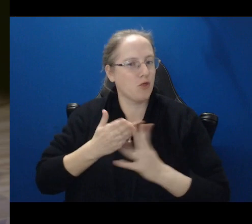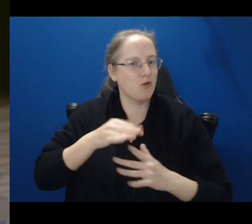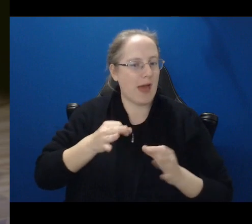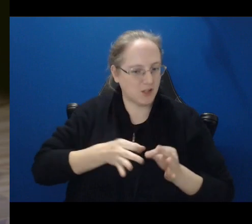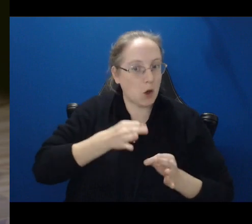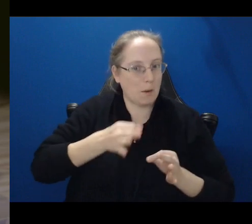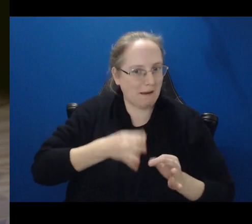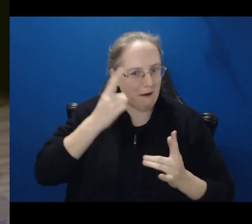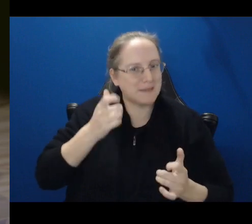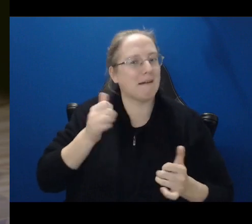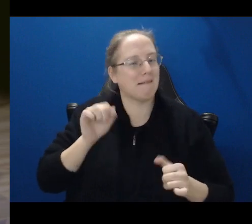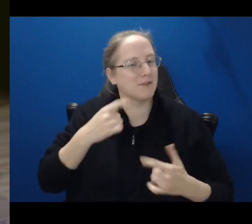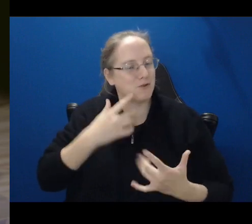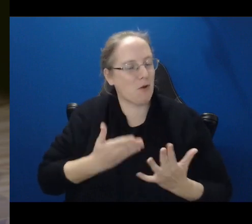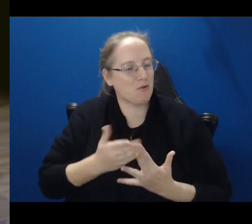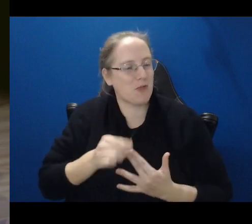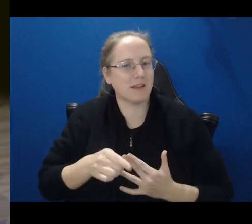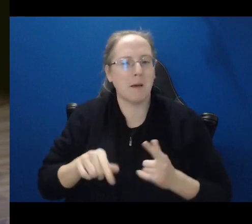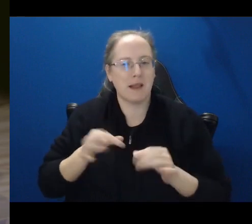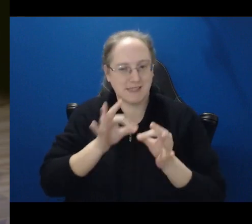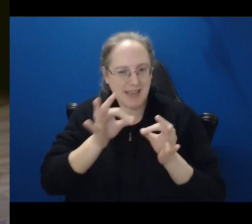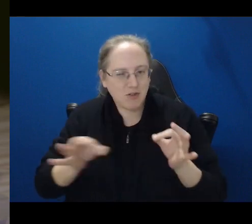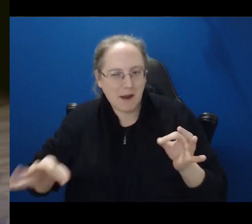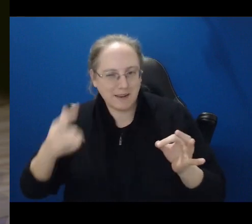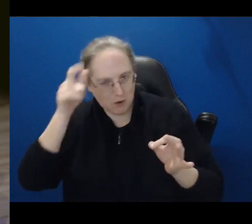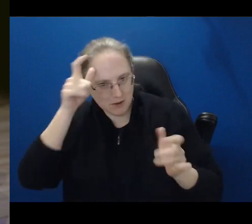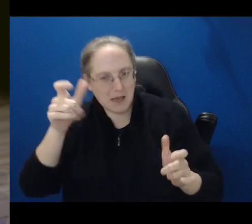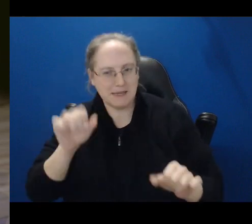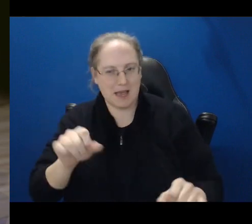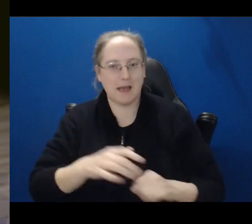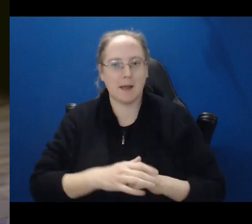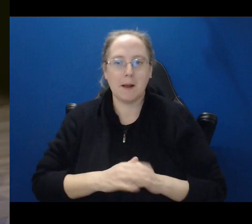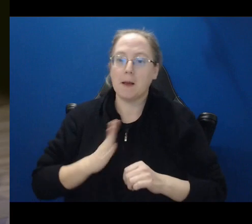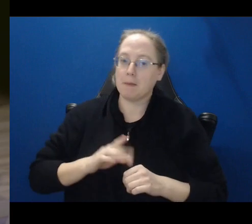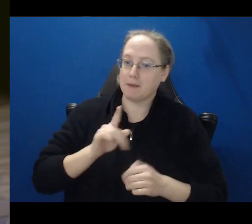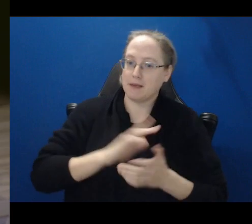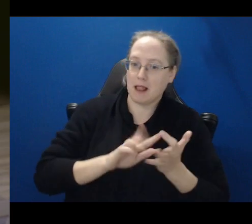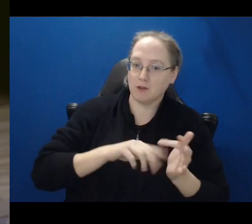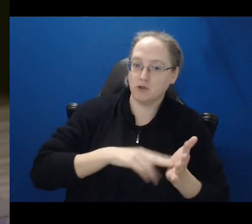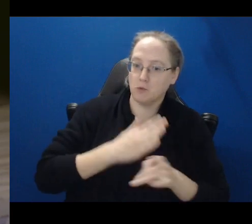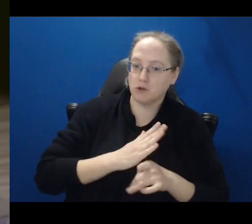I wonder, Helen, if you want to kind of pick up at this point and maybe speak to some of your work in the show.